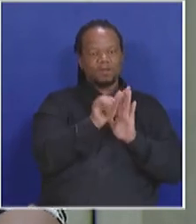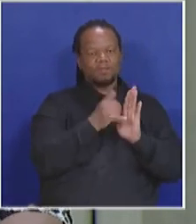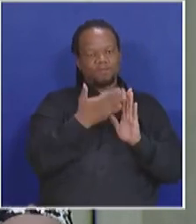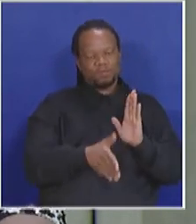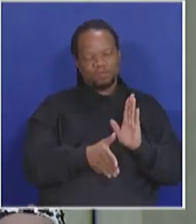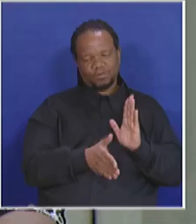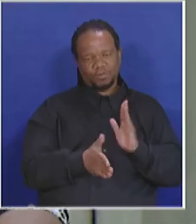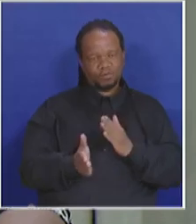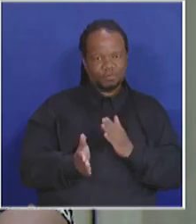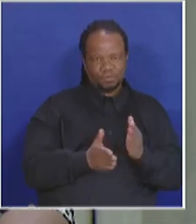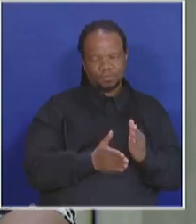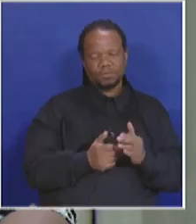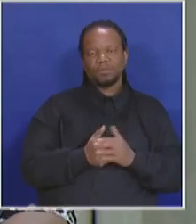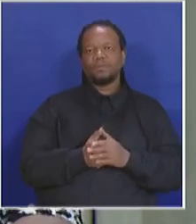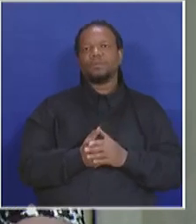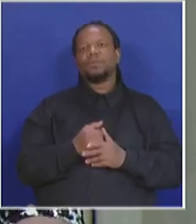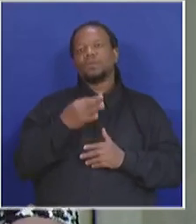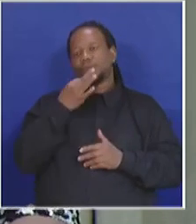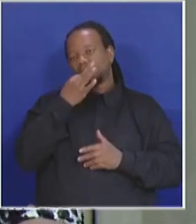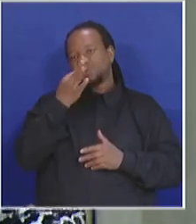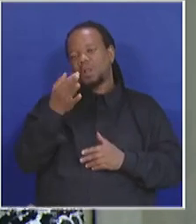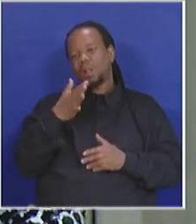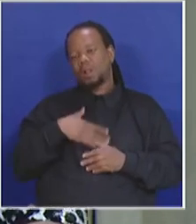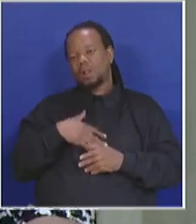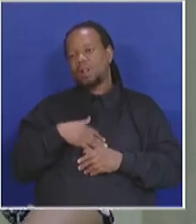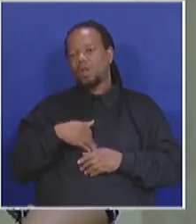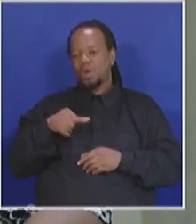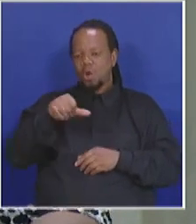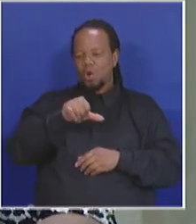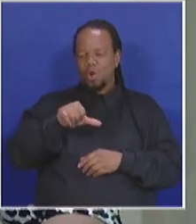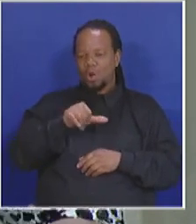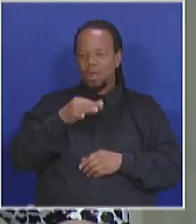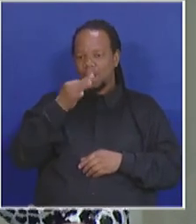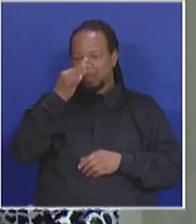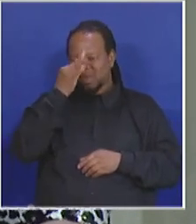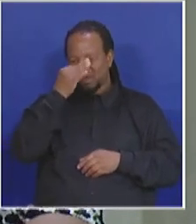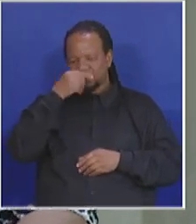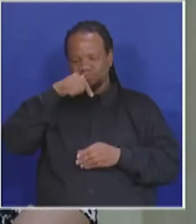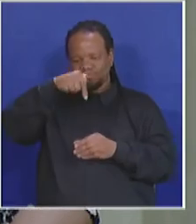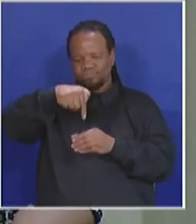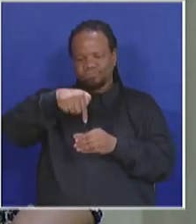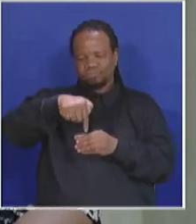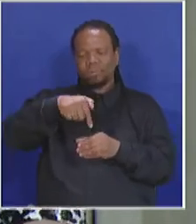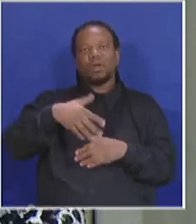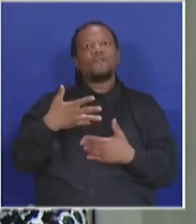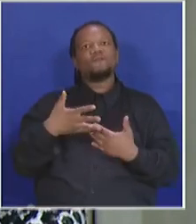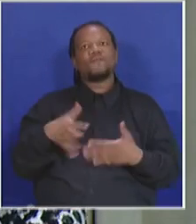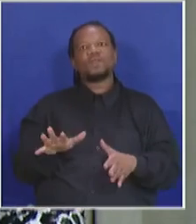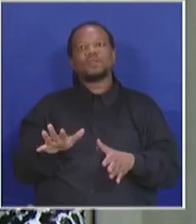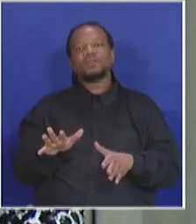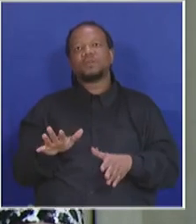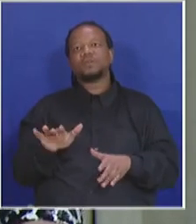But also we have said there is oil and gas exploration, and we're already moving in that regard. We have moved manganese